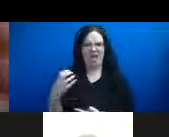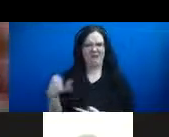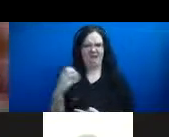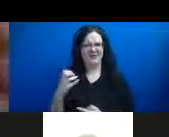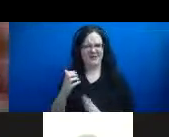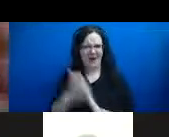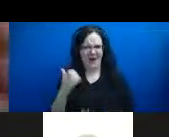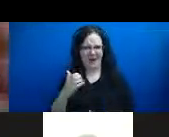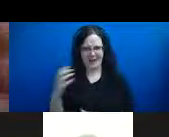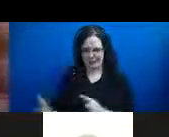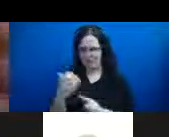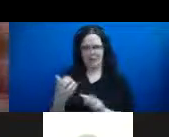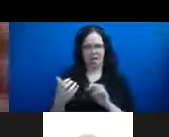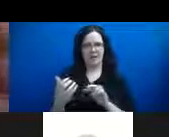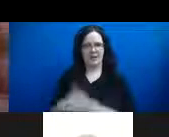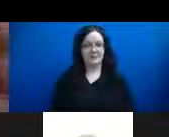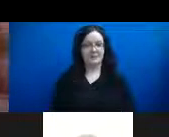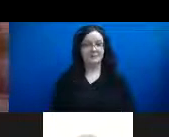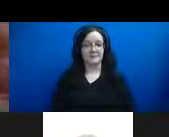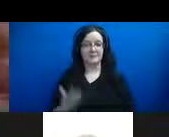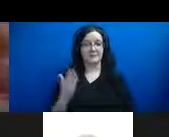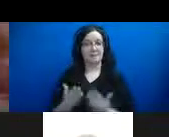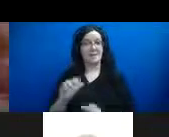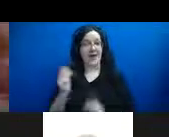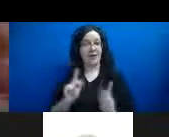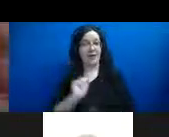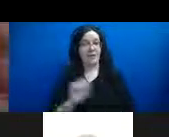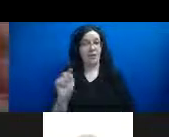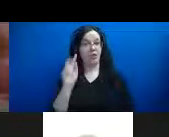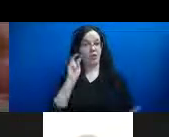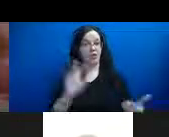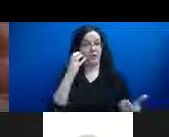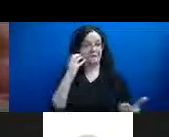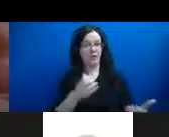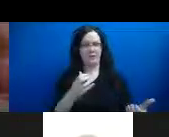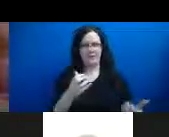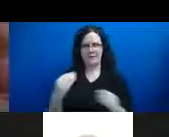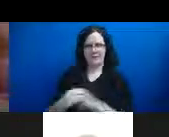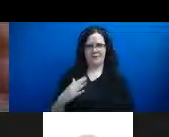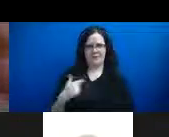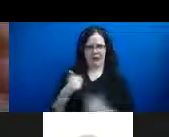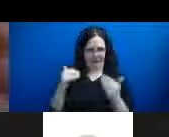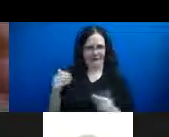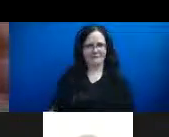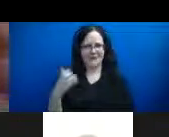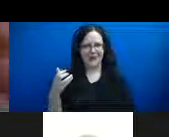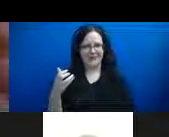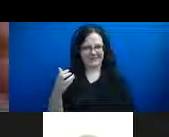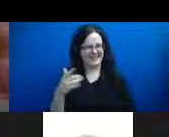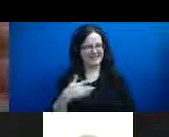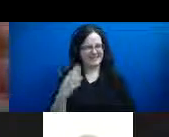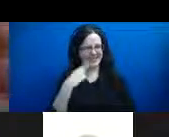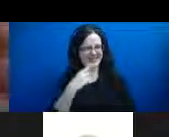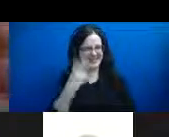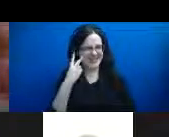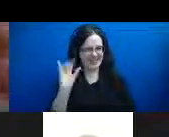Perhaps others are looking at their phones and that might trigger you to do it. You see that at restaurants all the time, right? And